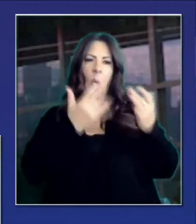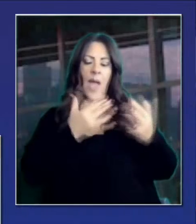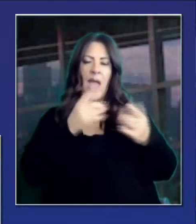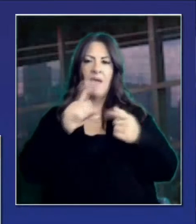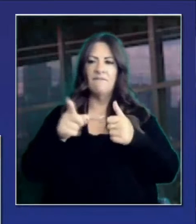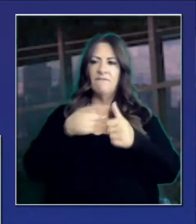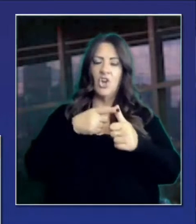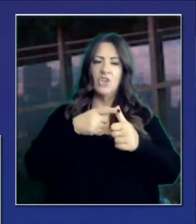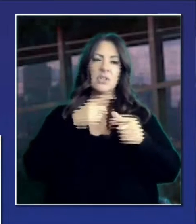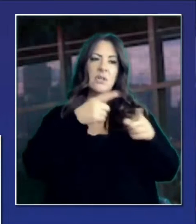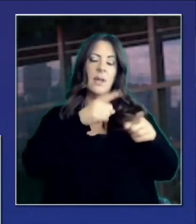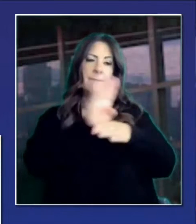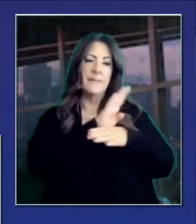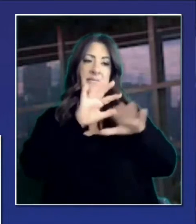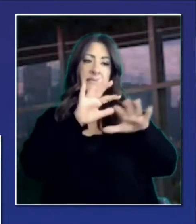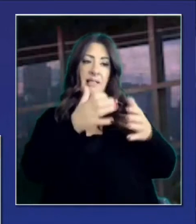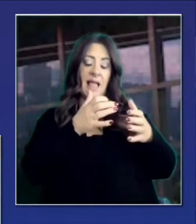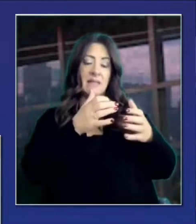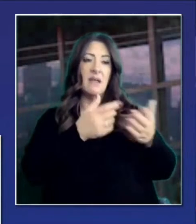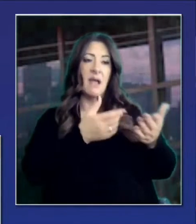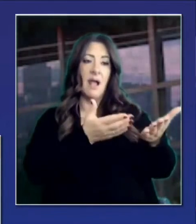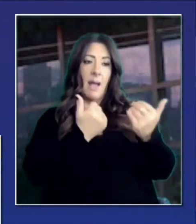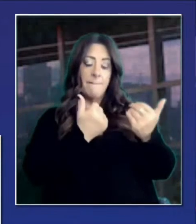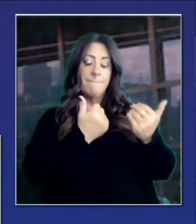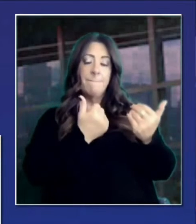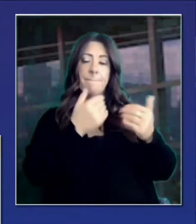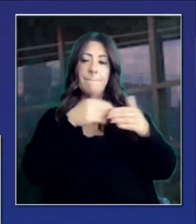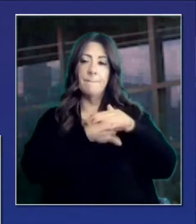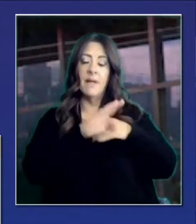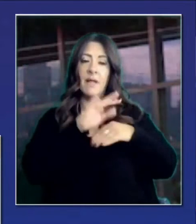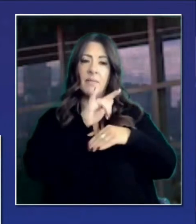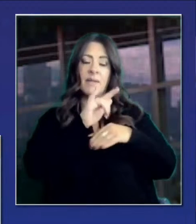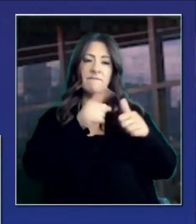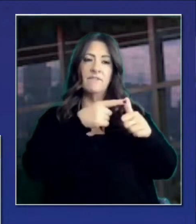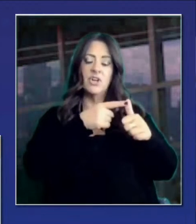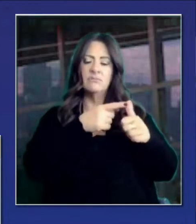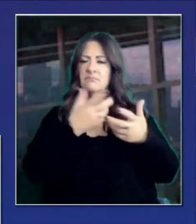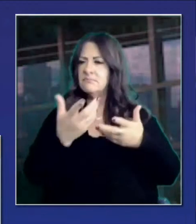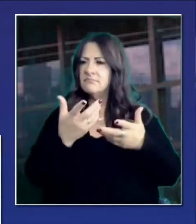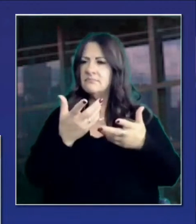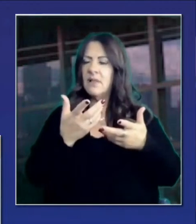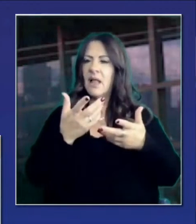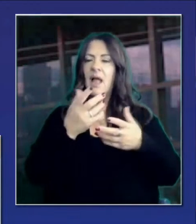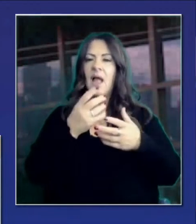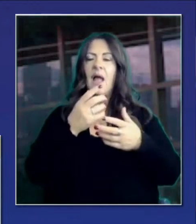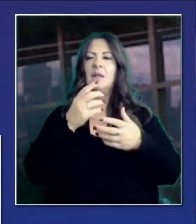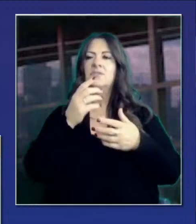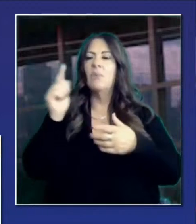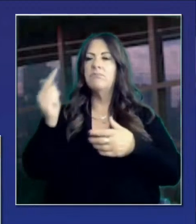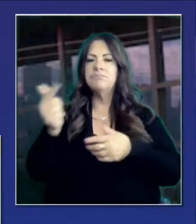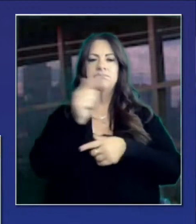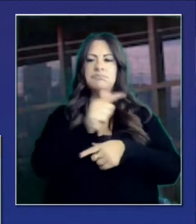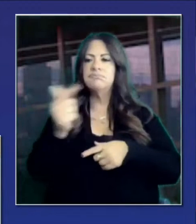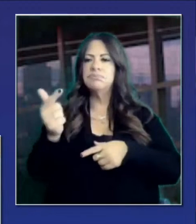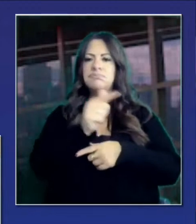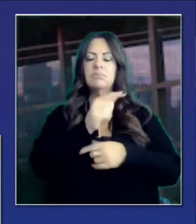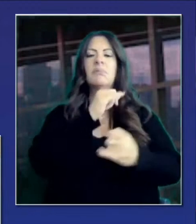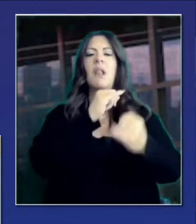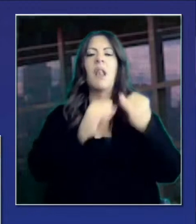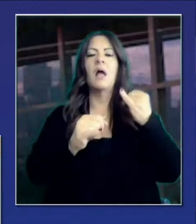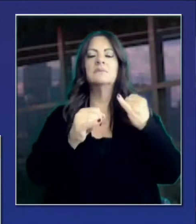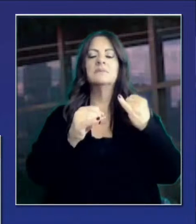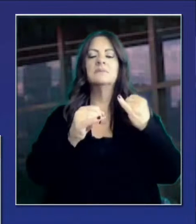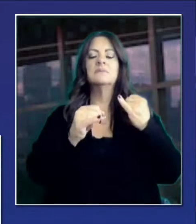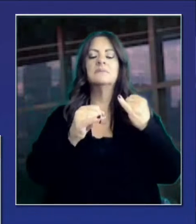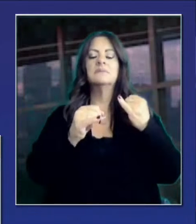business-class passengers before they announce premium class and then ultimately the economy class. The point is to try to move folks to board as quickly as